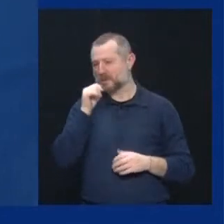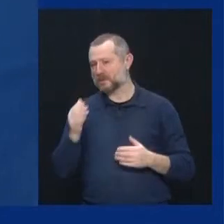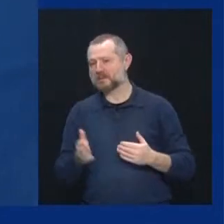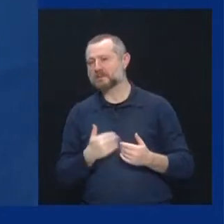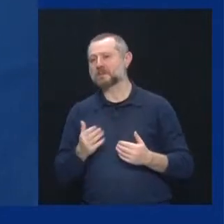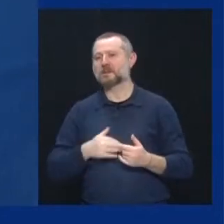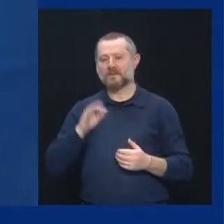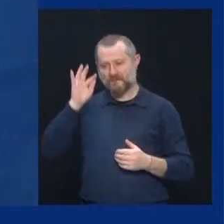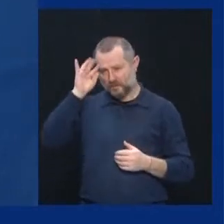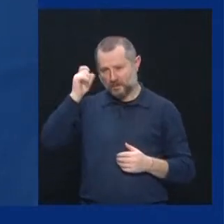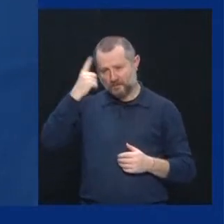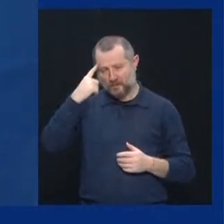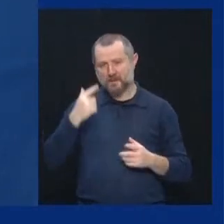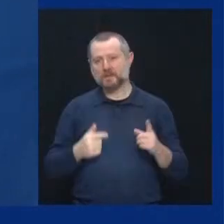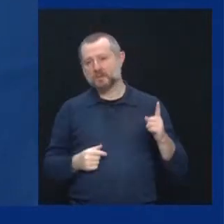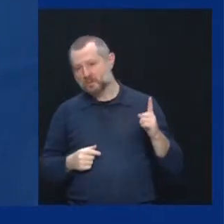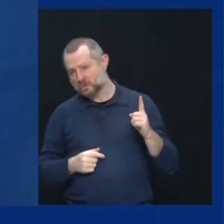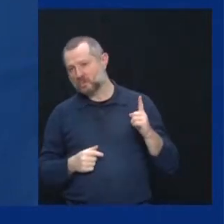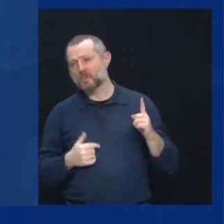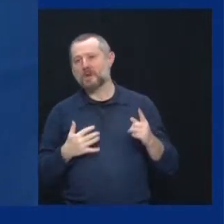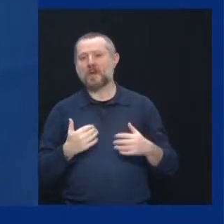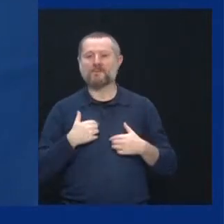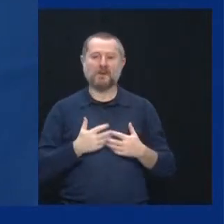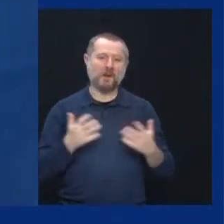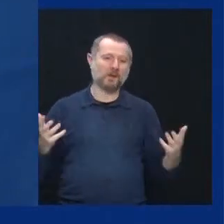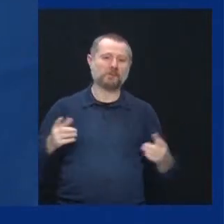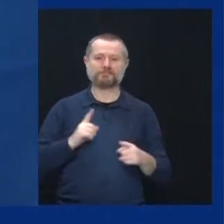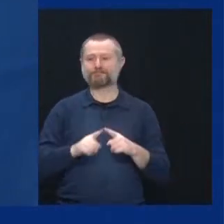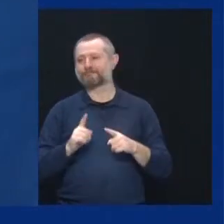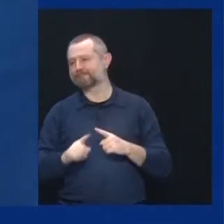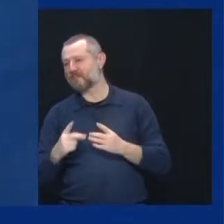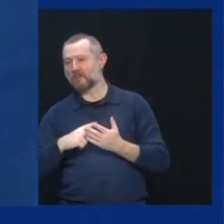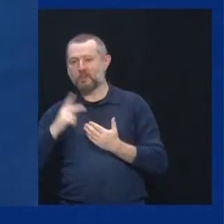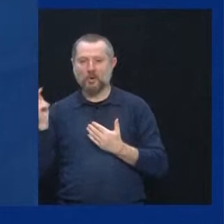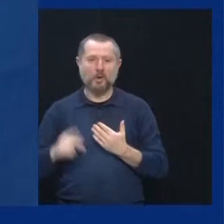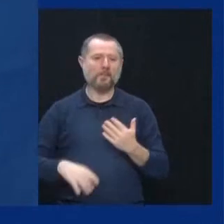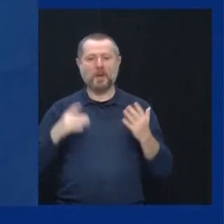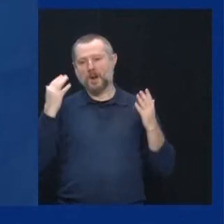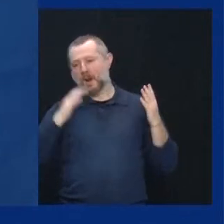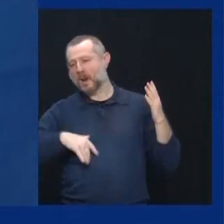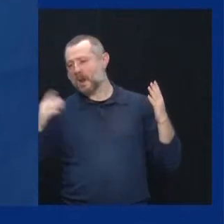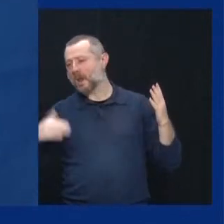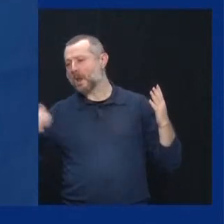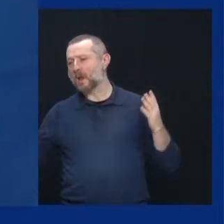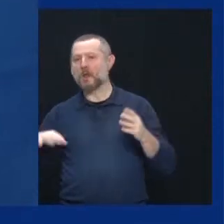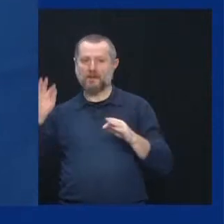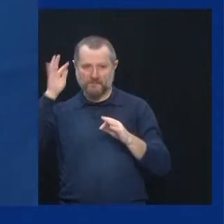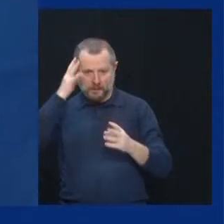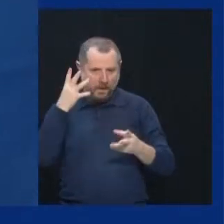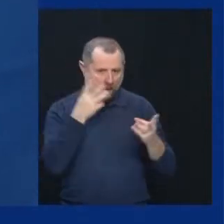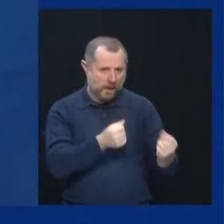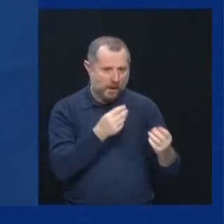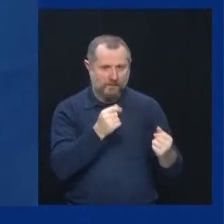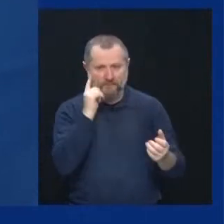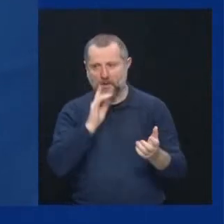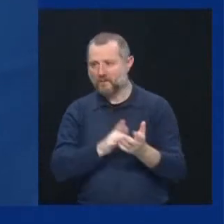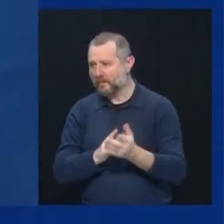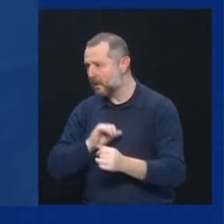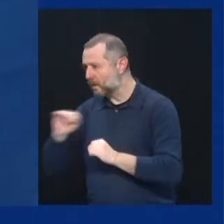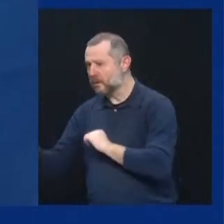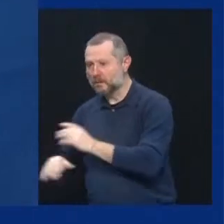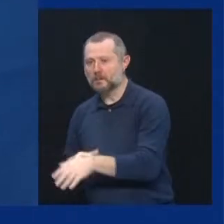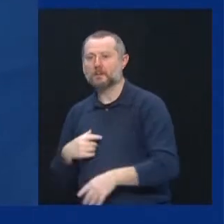government has a number of programs. Federal government gives to pharmacies. Federal government gives to